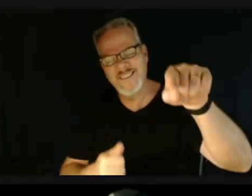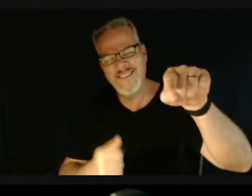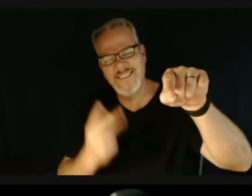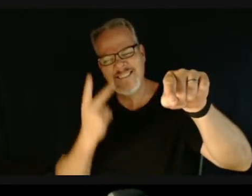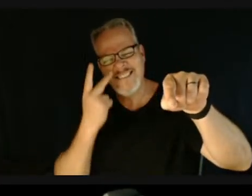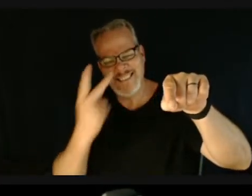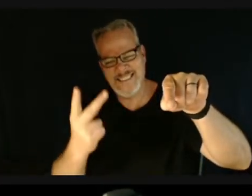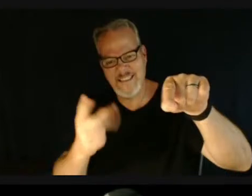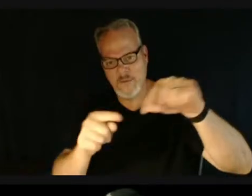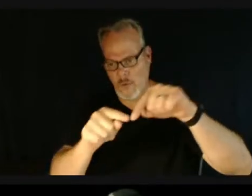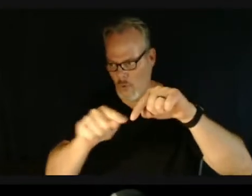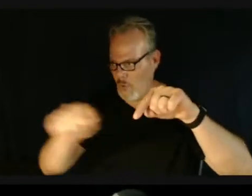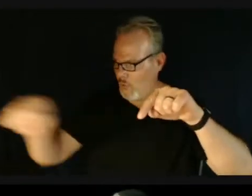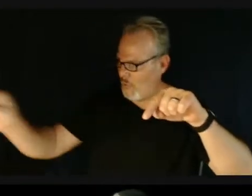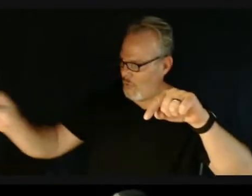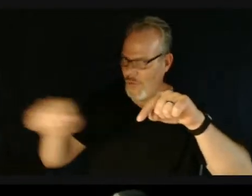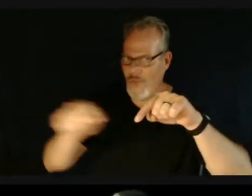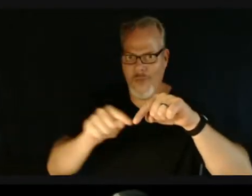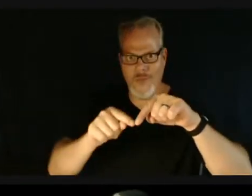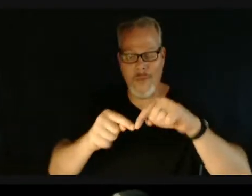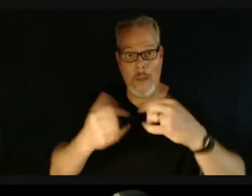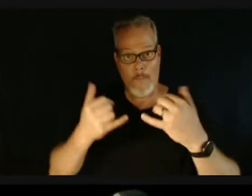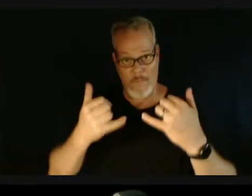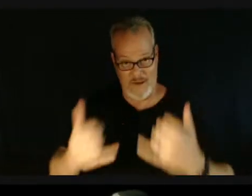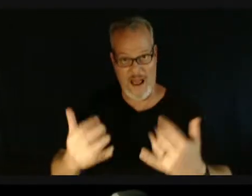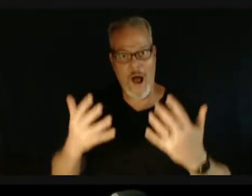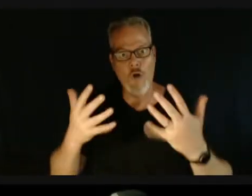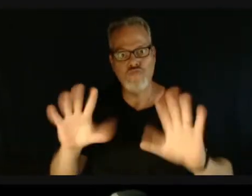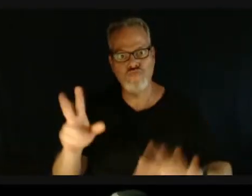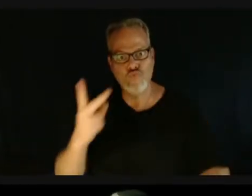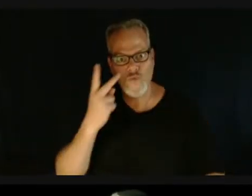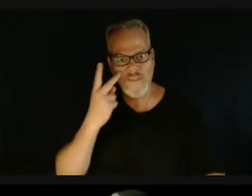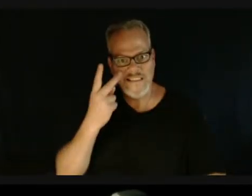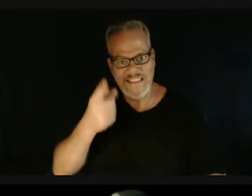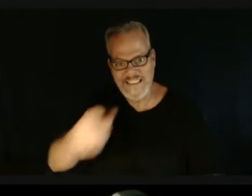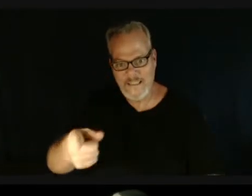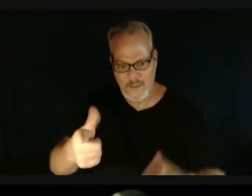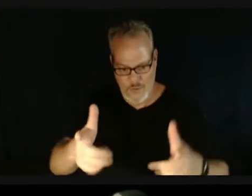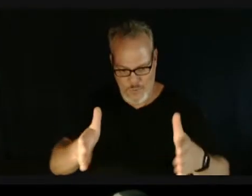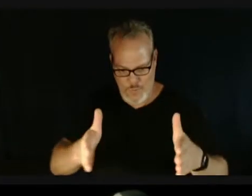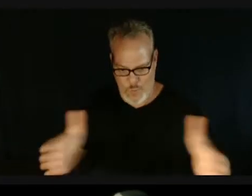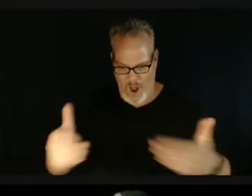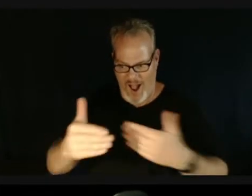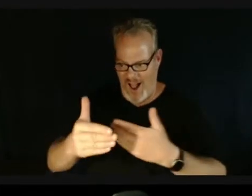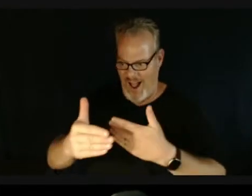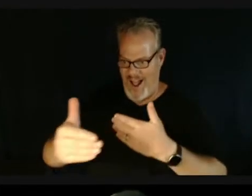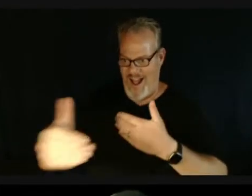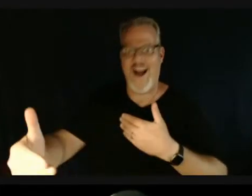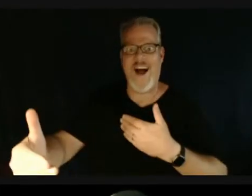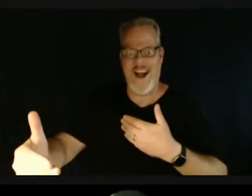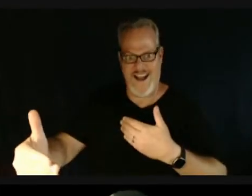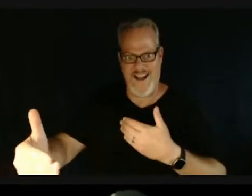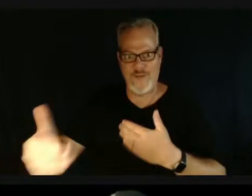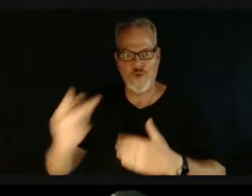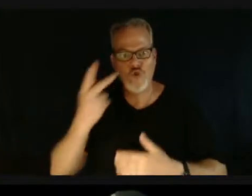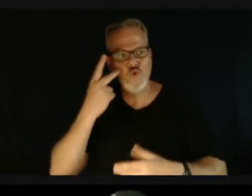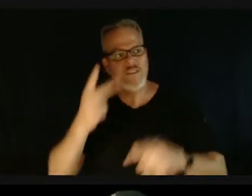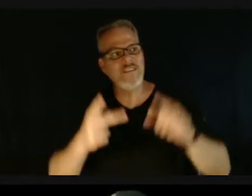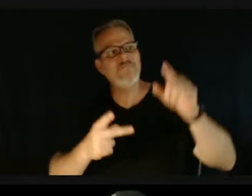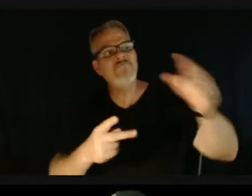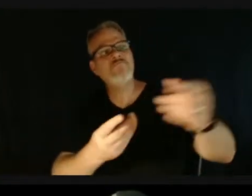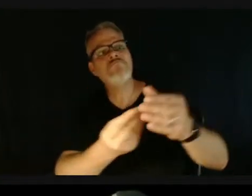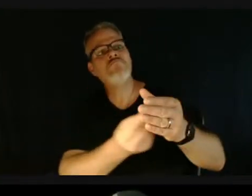we can see that further wider view sequence. There is a level activity, the